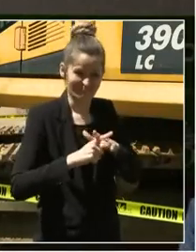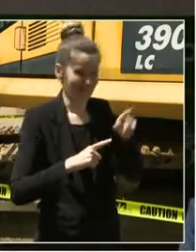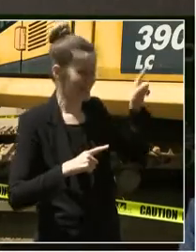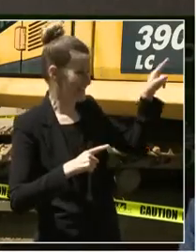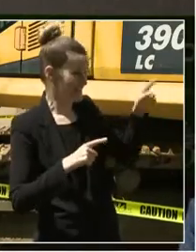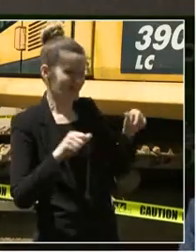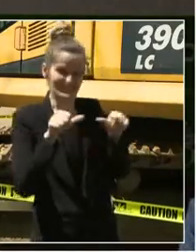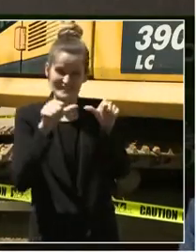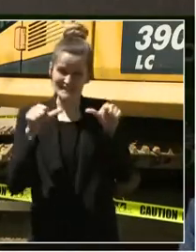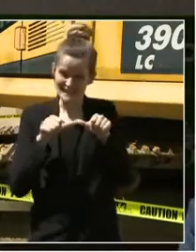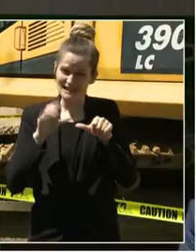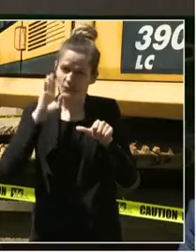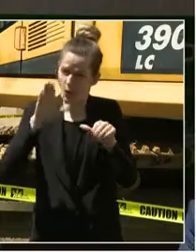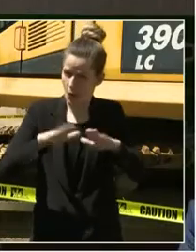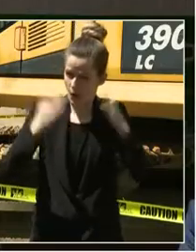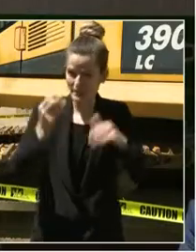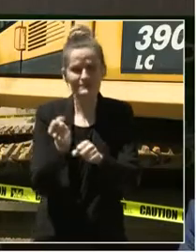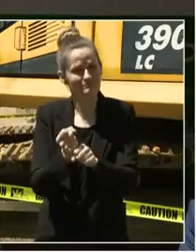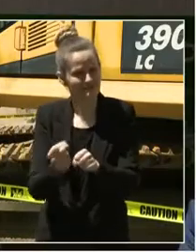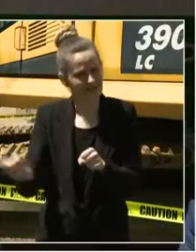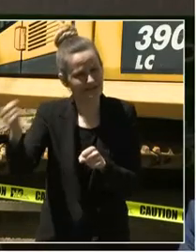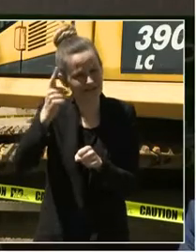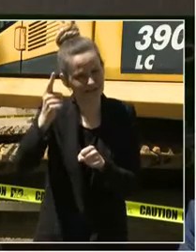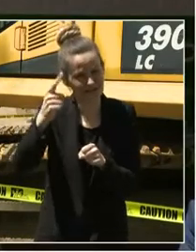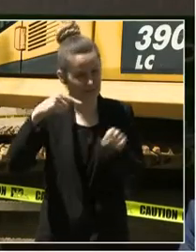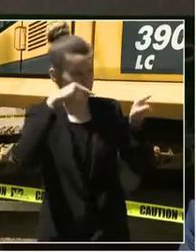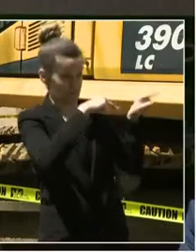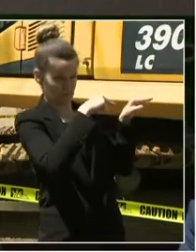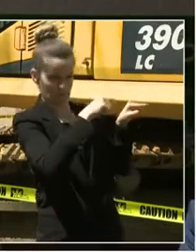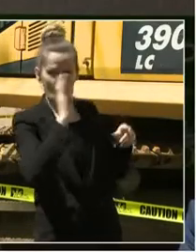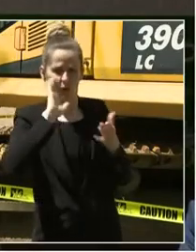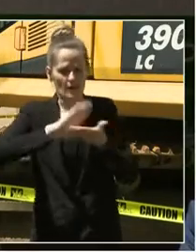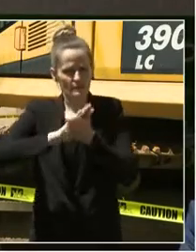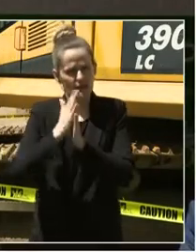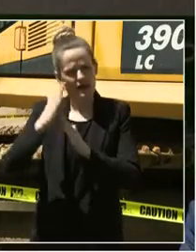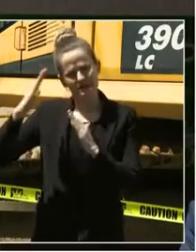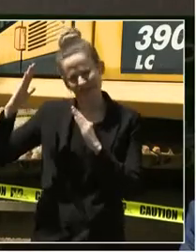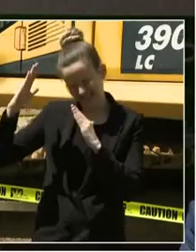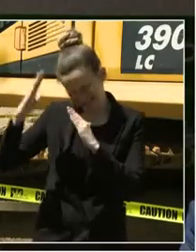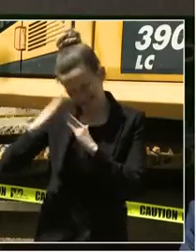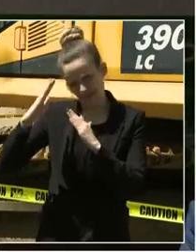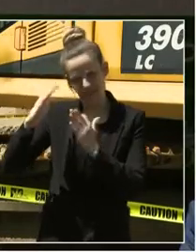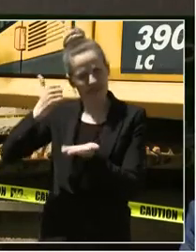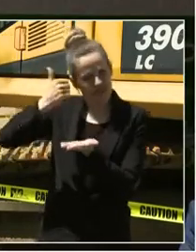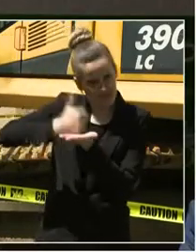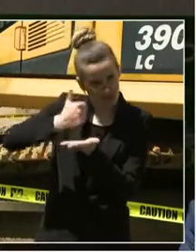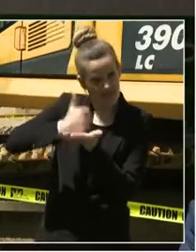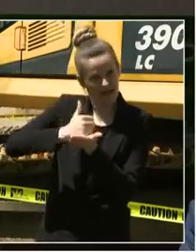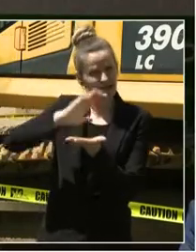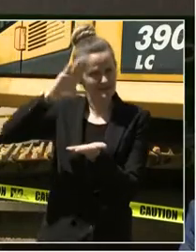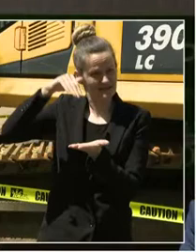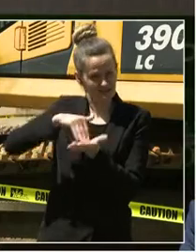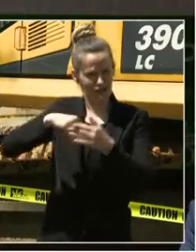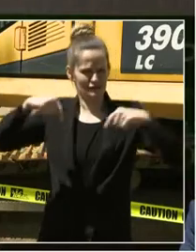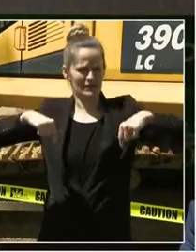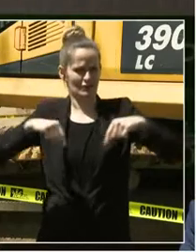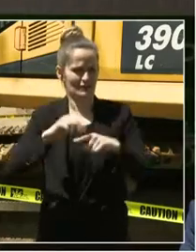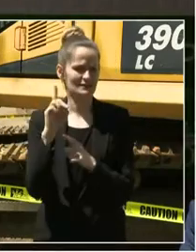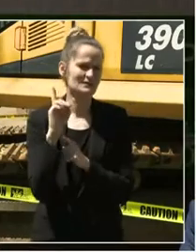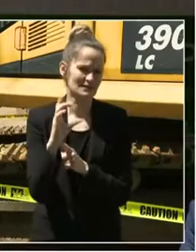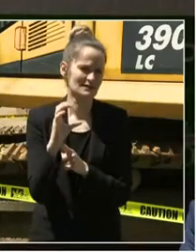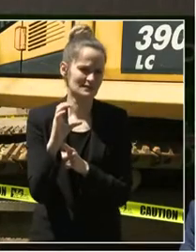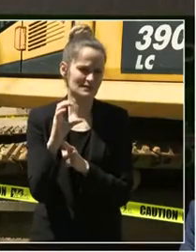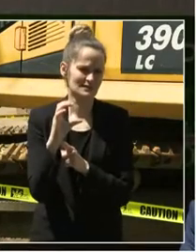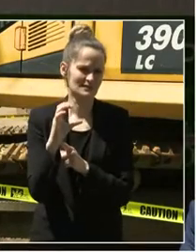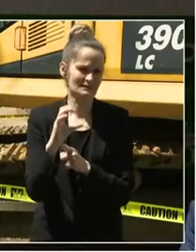it will be the premier therapeutic recreation center, it says in the region, but I think